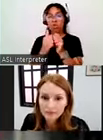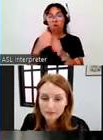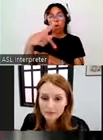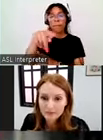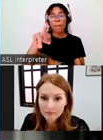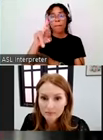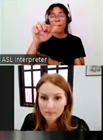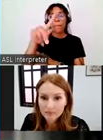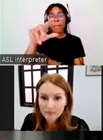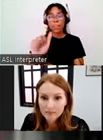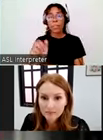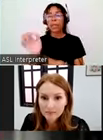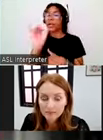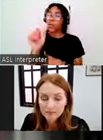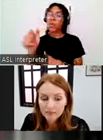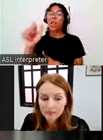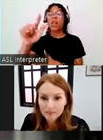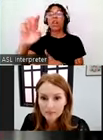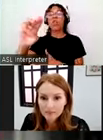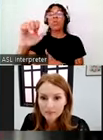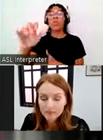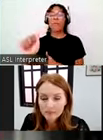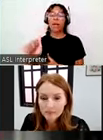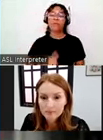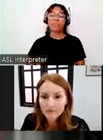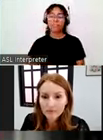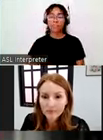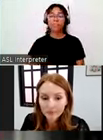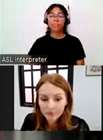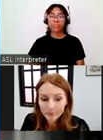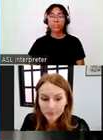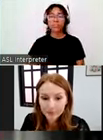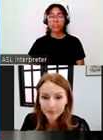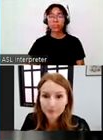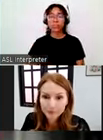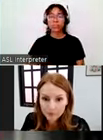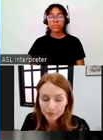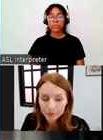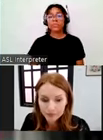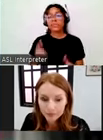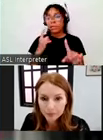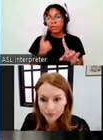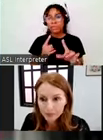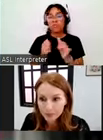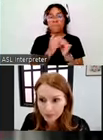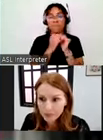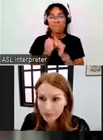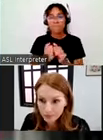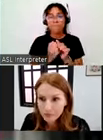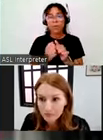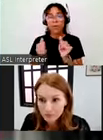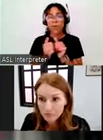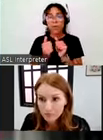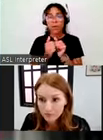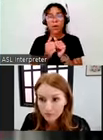make sure that this study informs the next IRP. And so the key here is really working closely with our partners in Puerto Rico to make